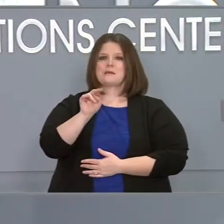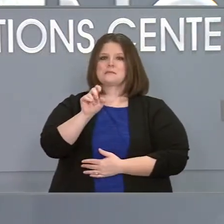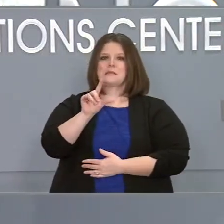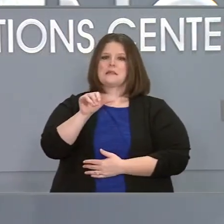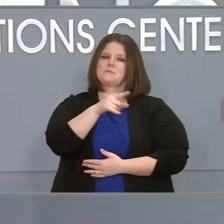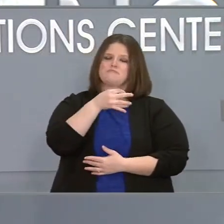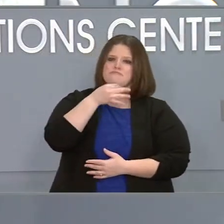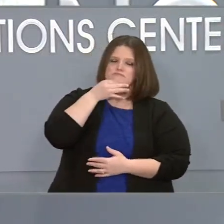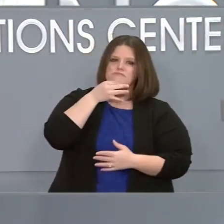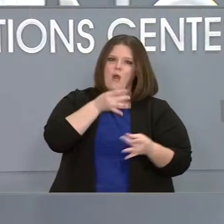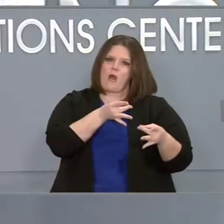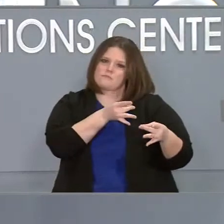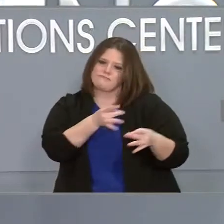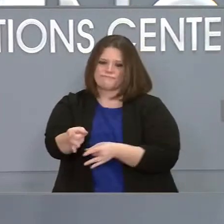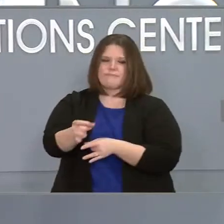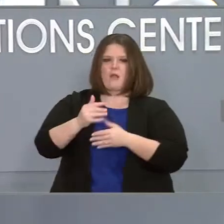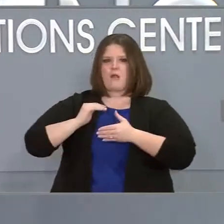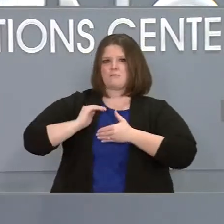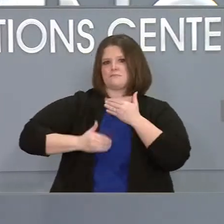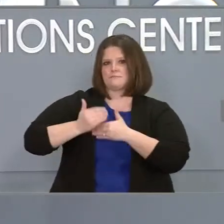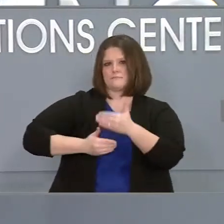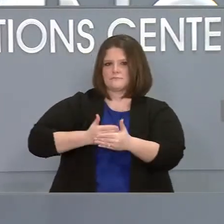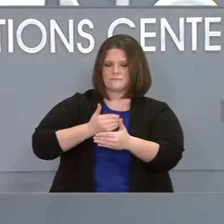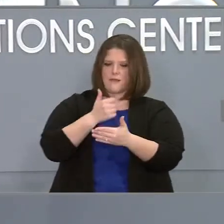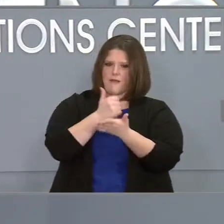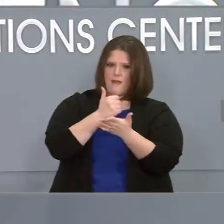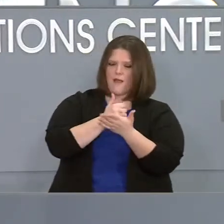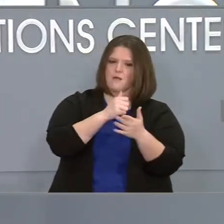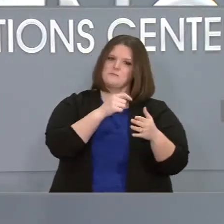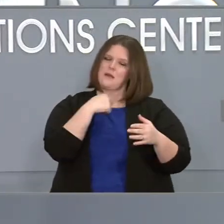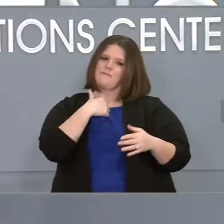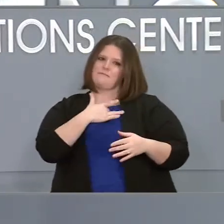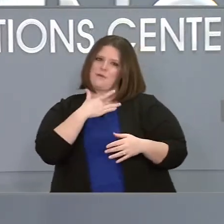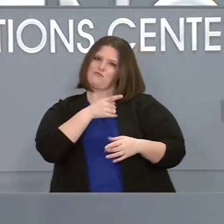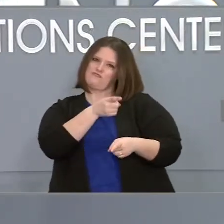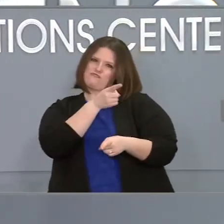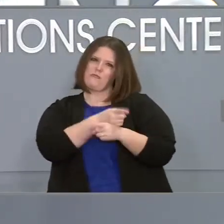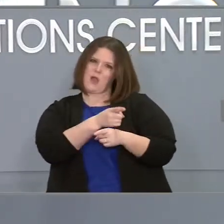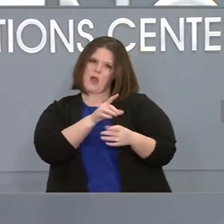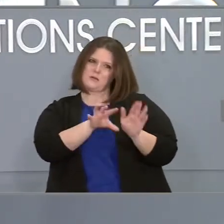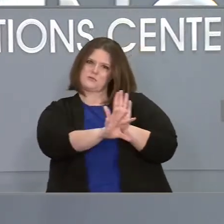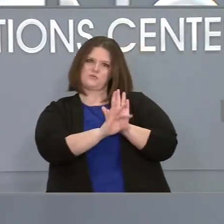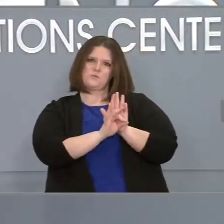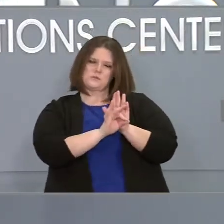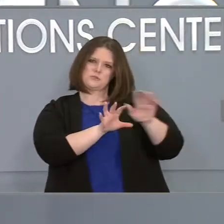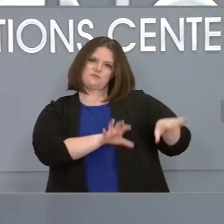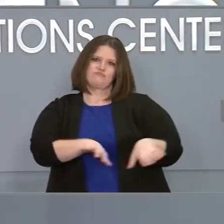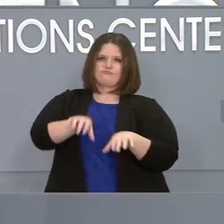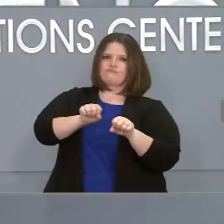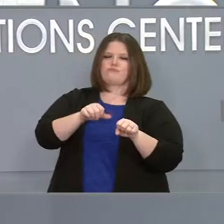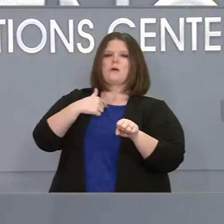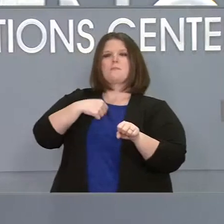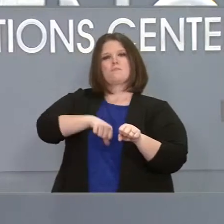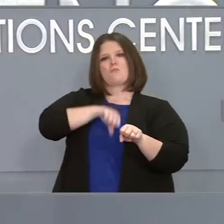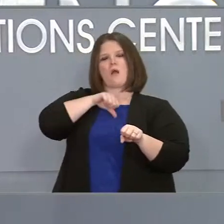exactly why he's the right choice to take over for me as secretary. I'm very proud of our equity